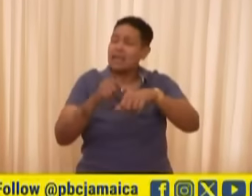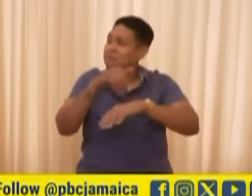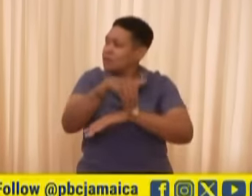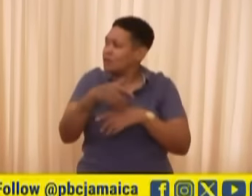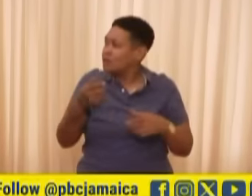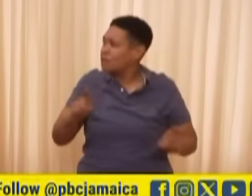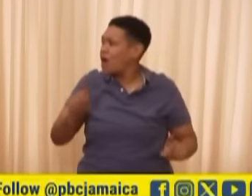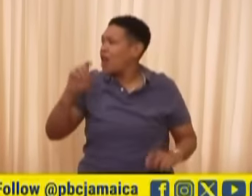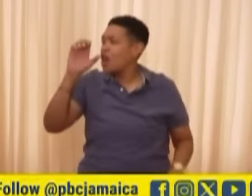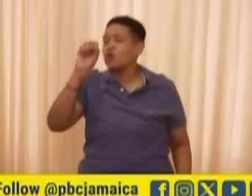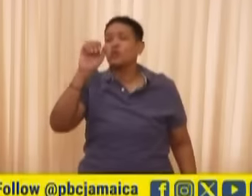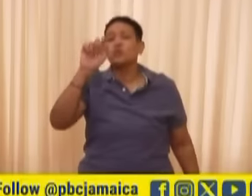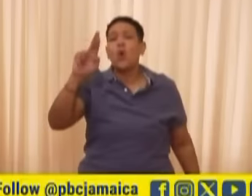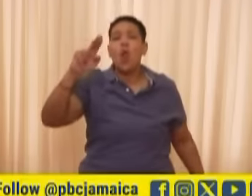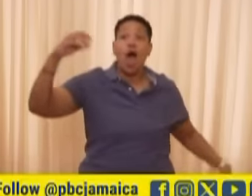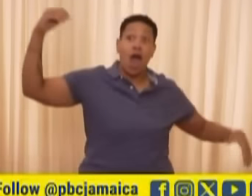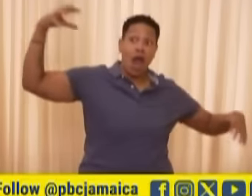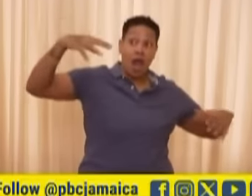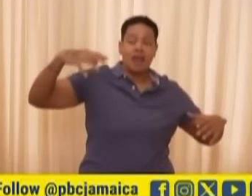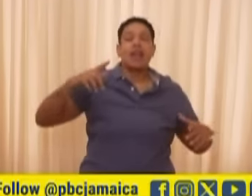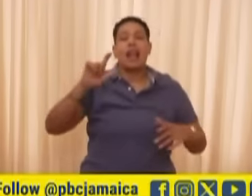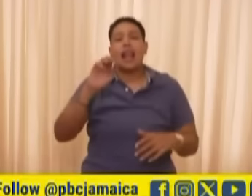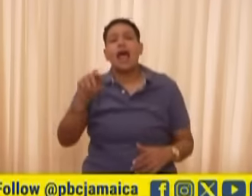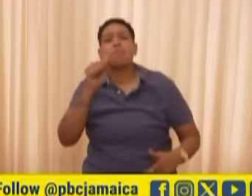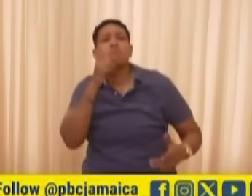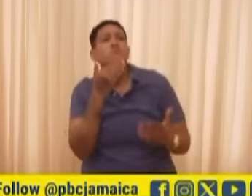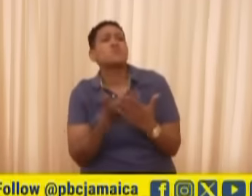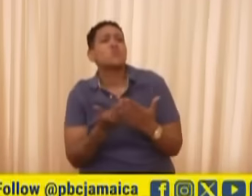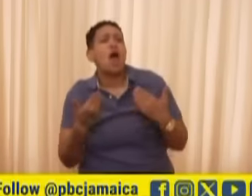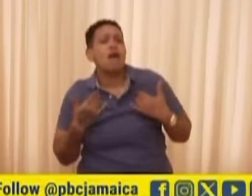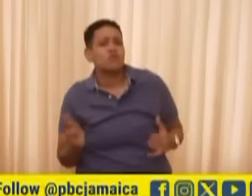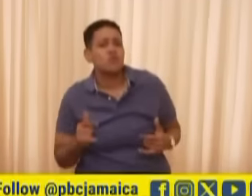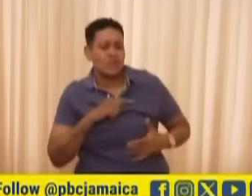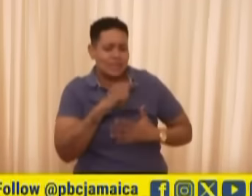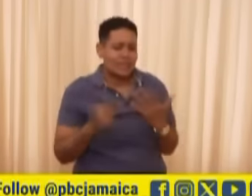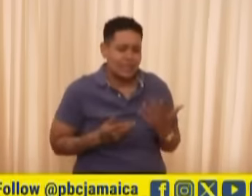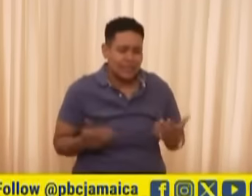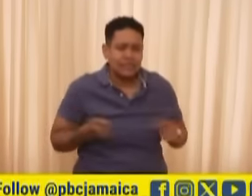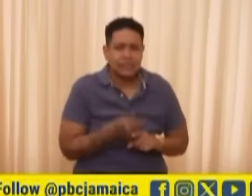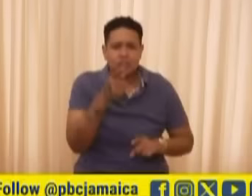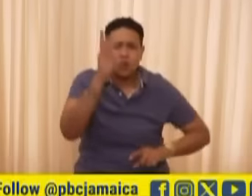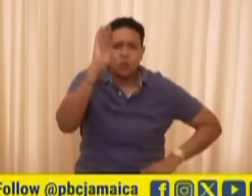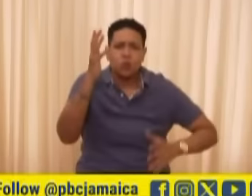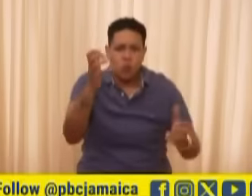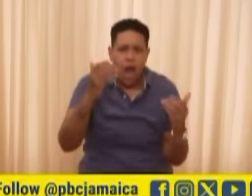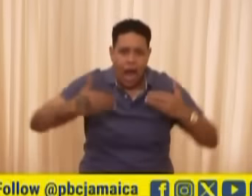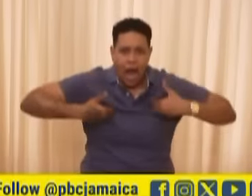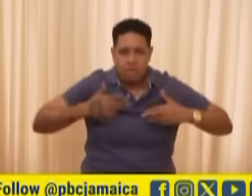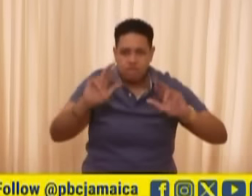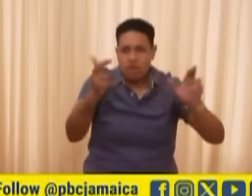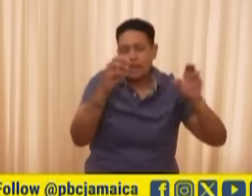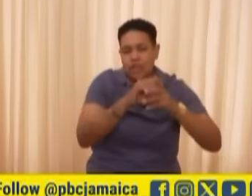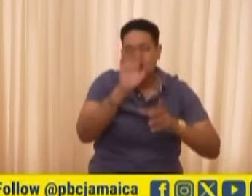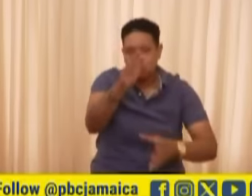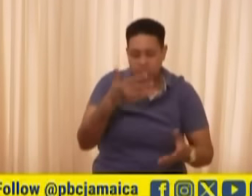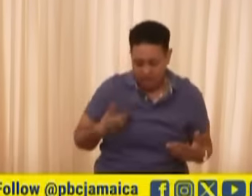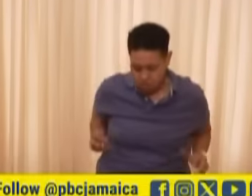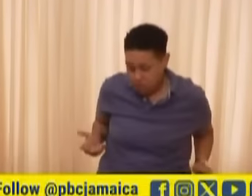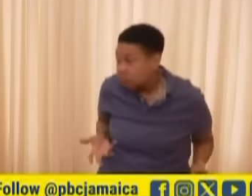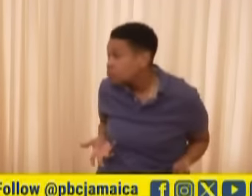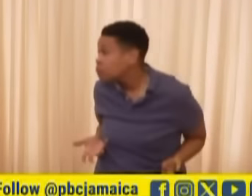Solar lamps are always good to have. These are things that you would want to have in your